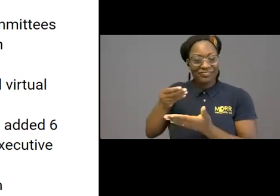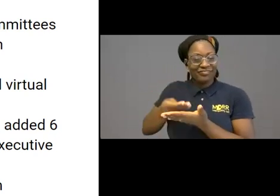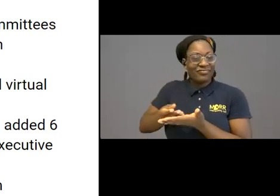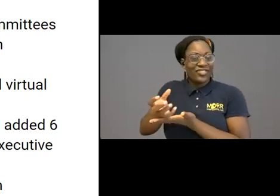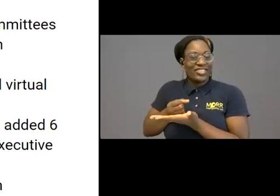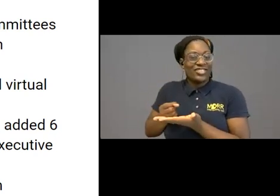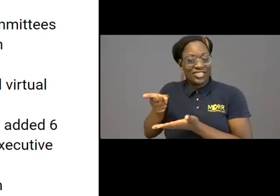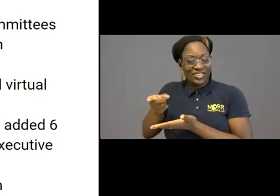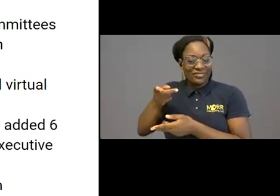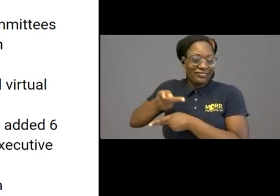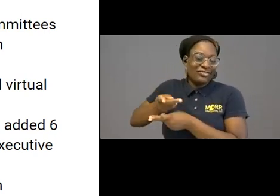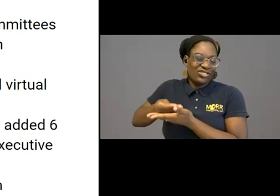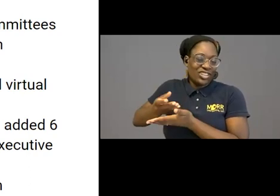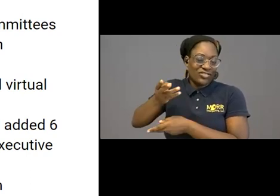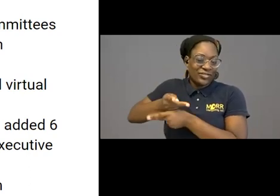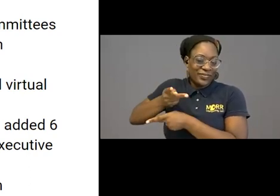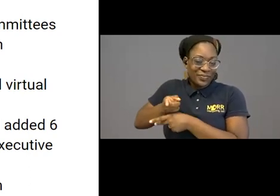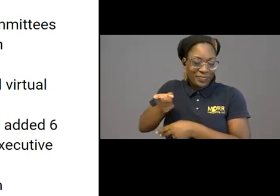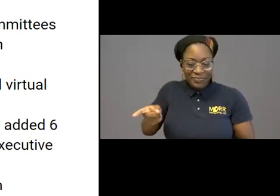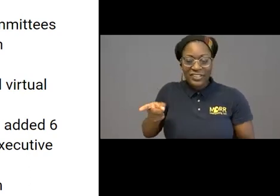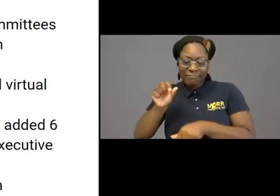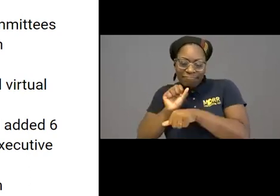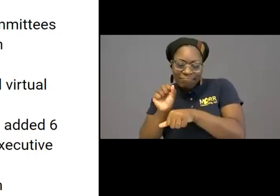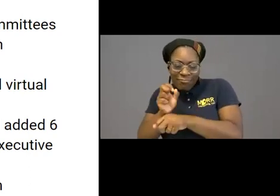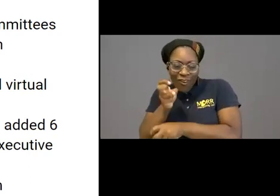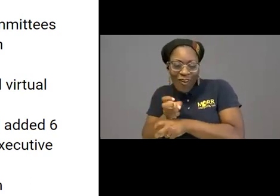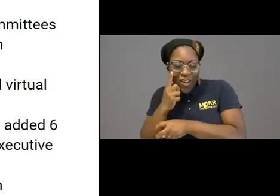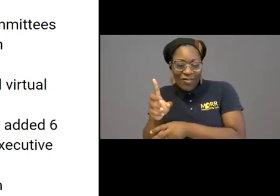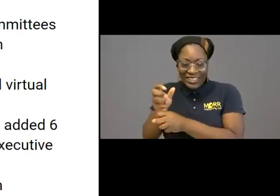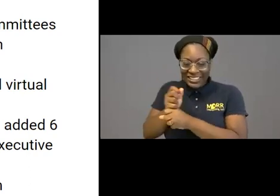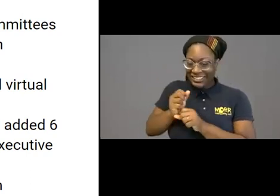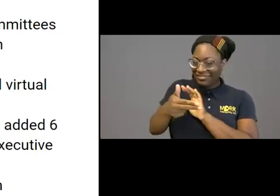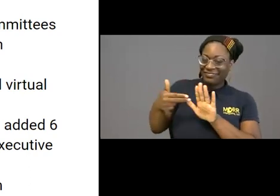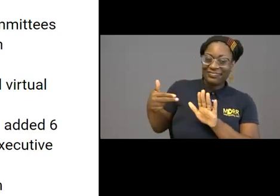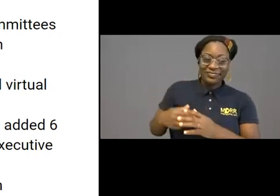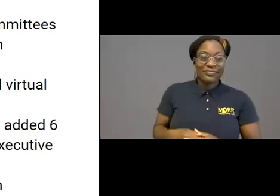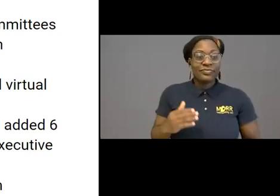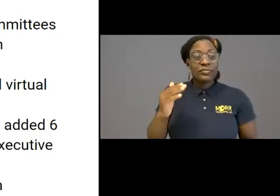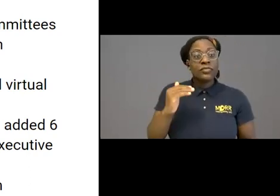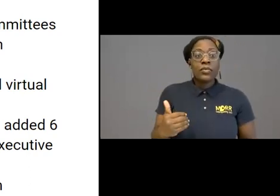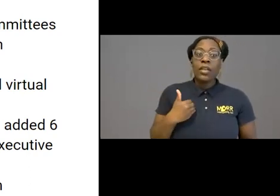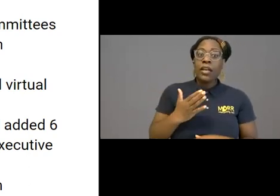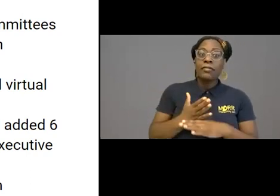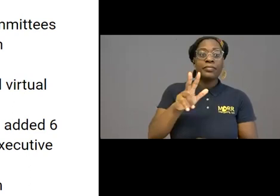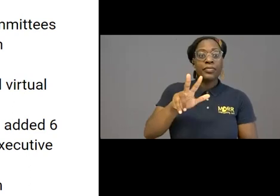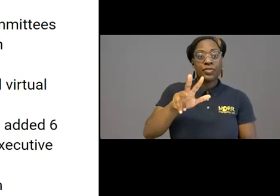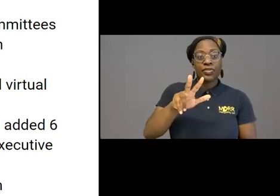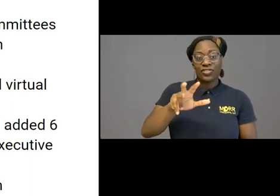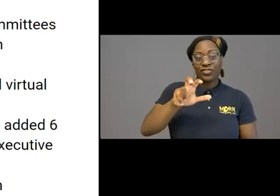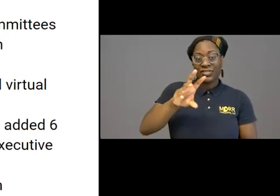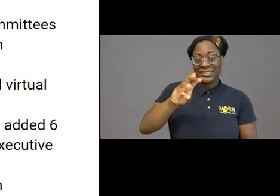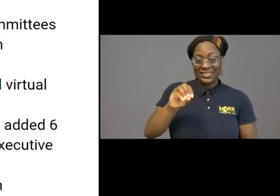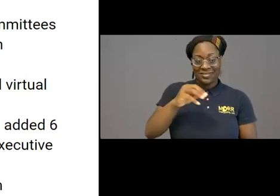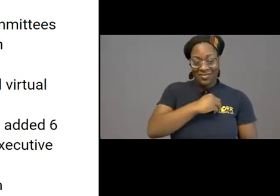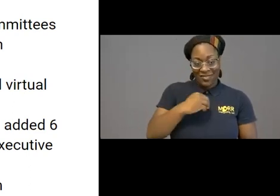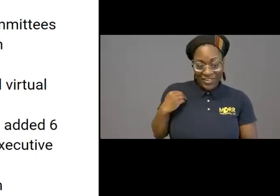360 members join since we announced the association last year. In January, we started six long-term committees. We will